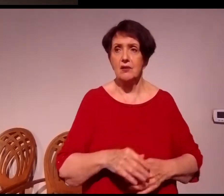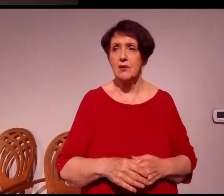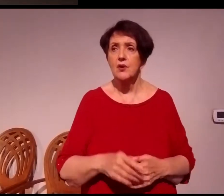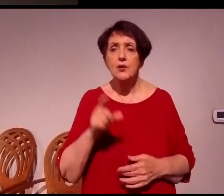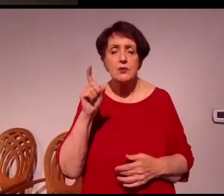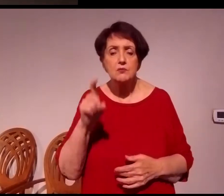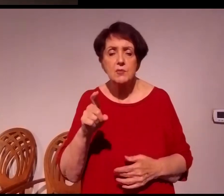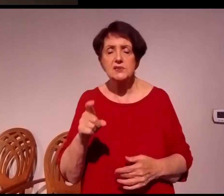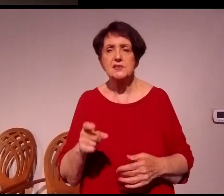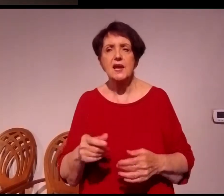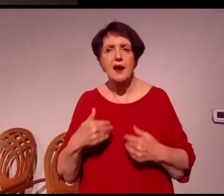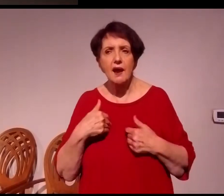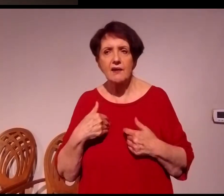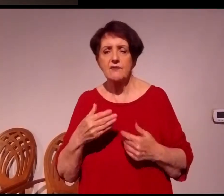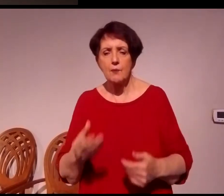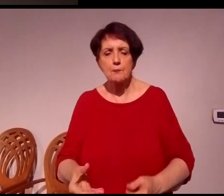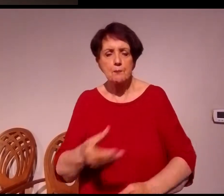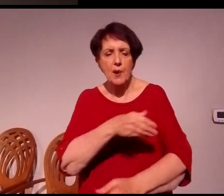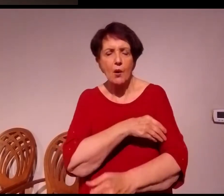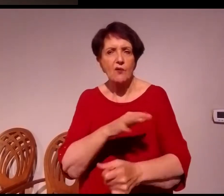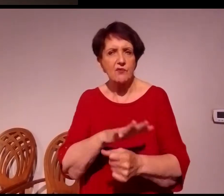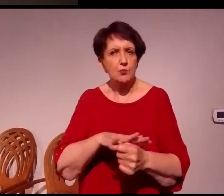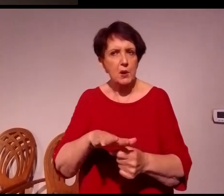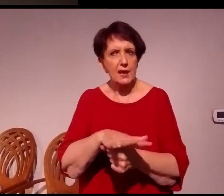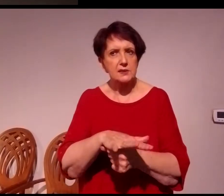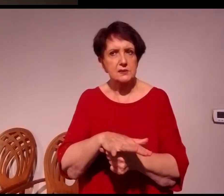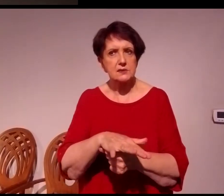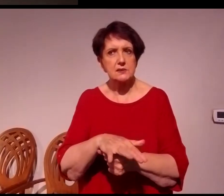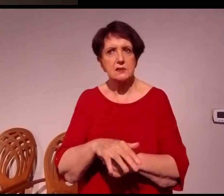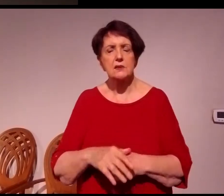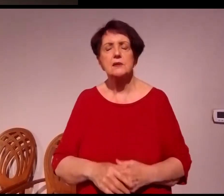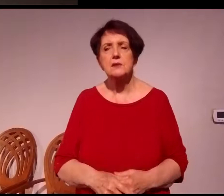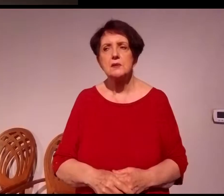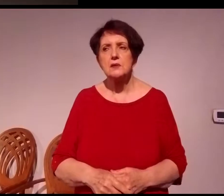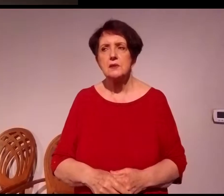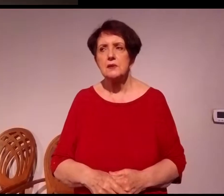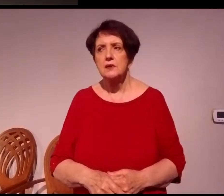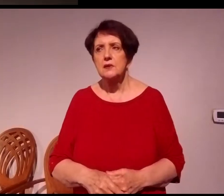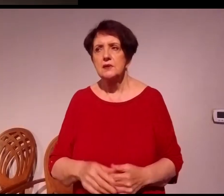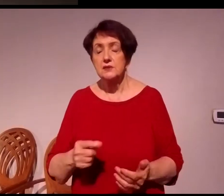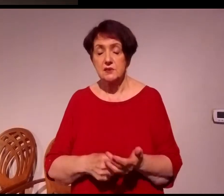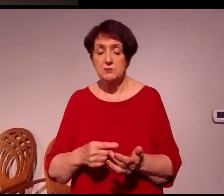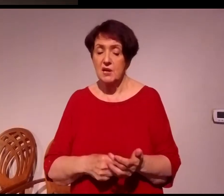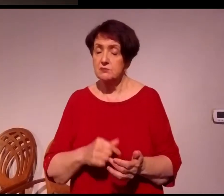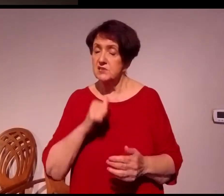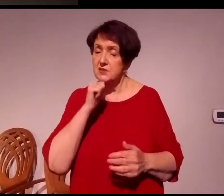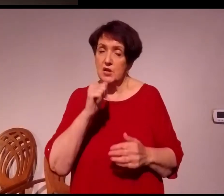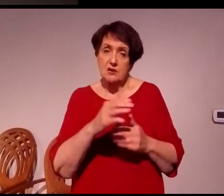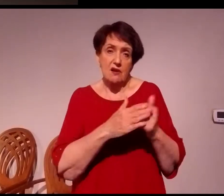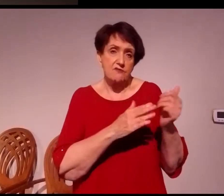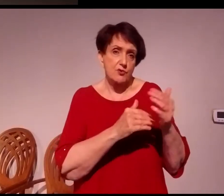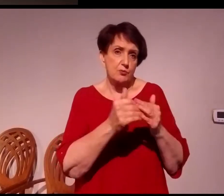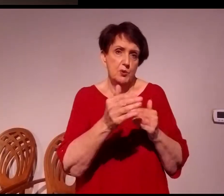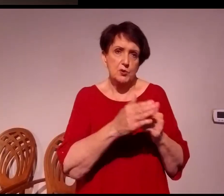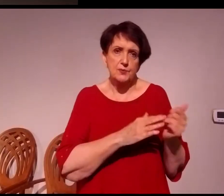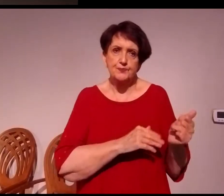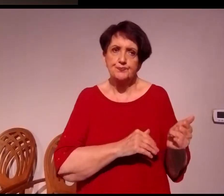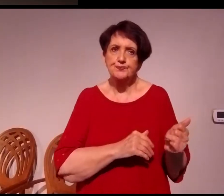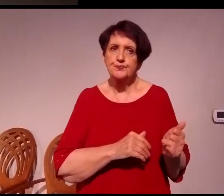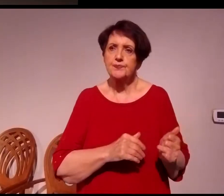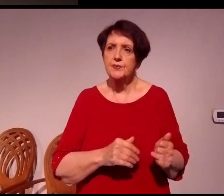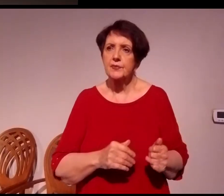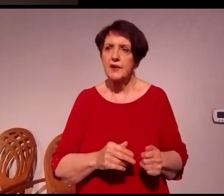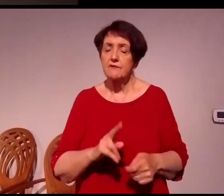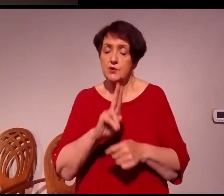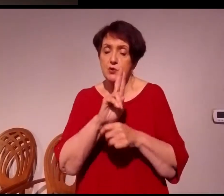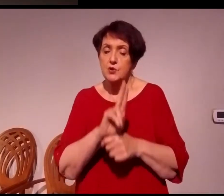be in our powerful place. And that is sometimes very uncomfortable for the people who are used to us